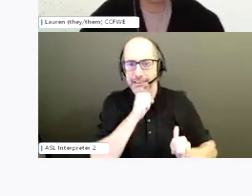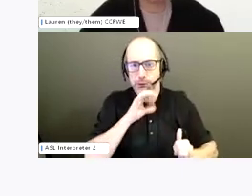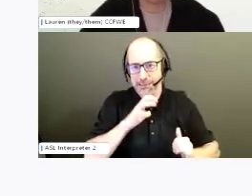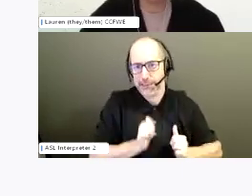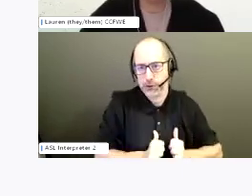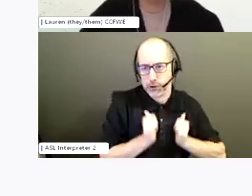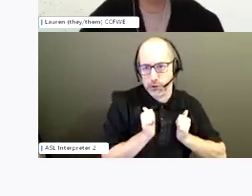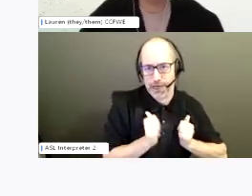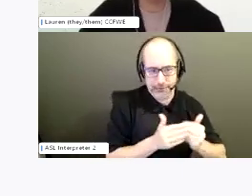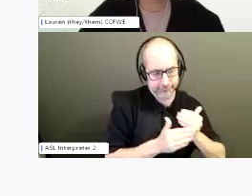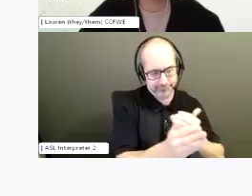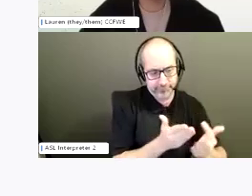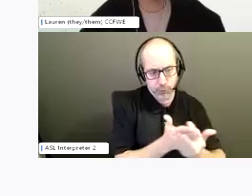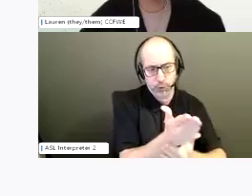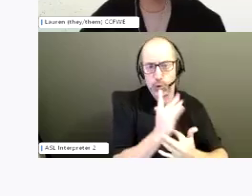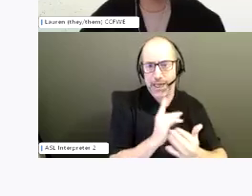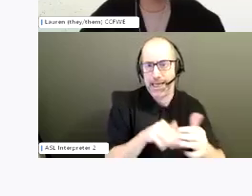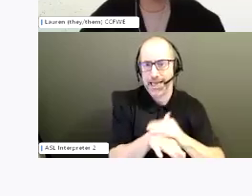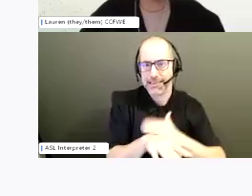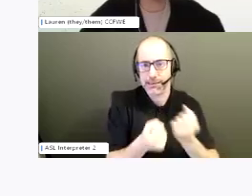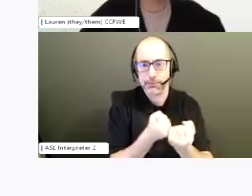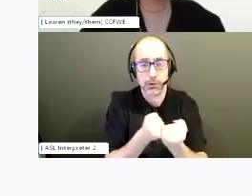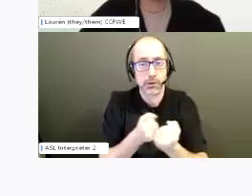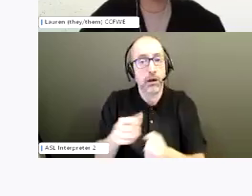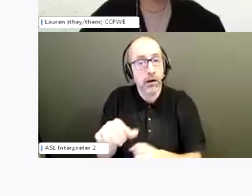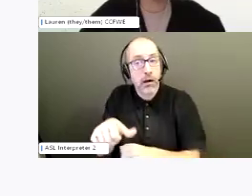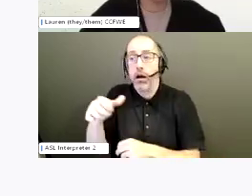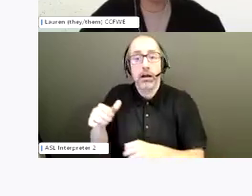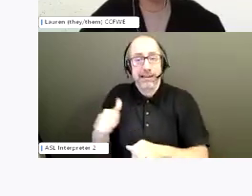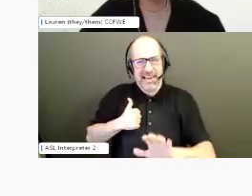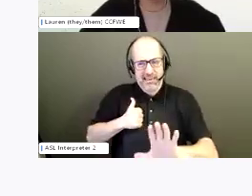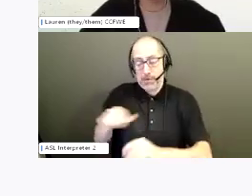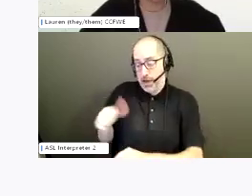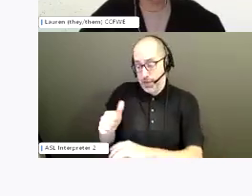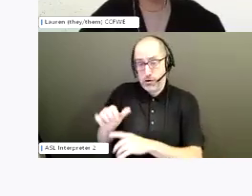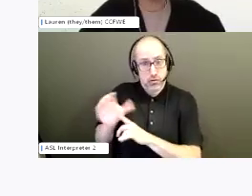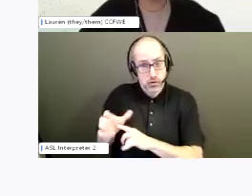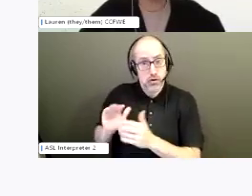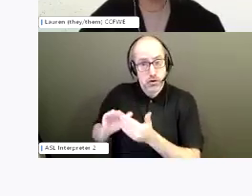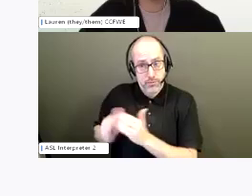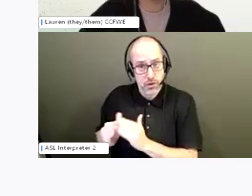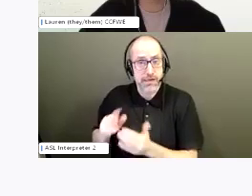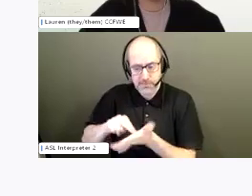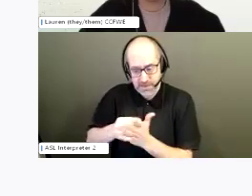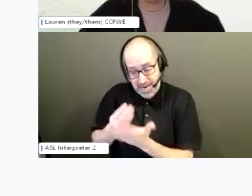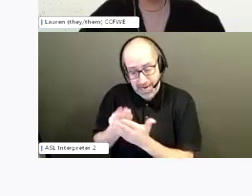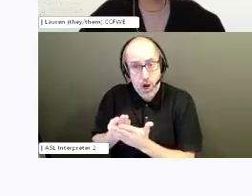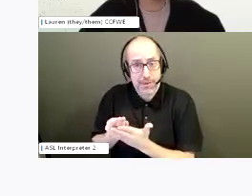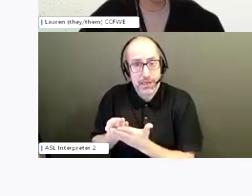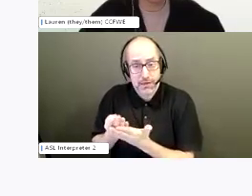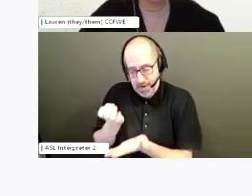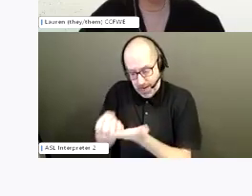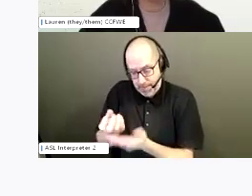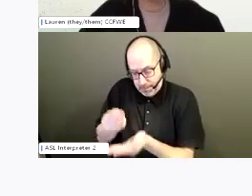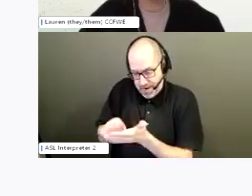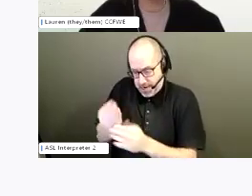access support. So in some cultures and communities, economic control by men or a partner is normalized and not